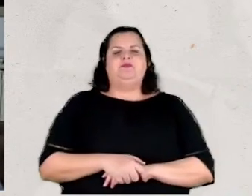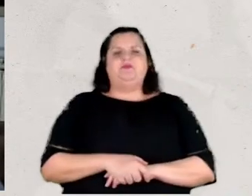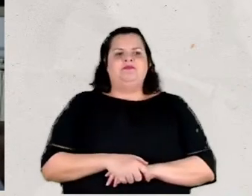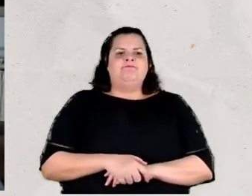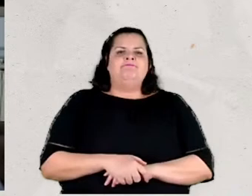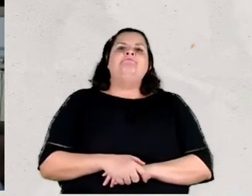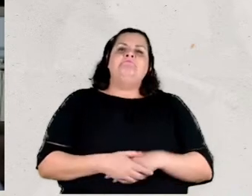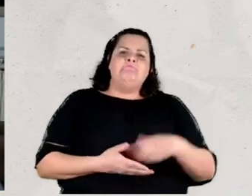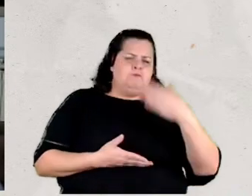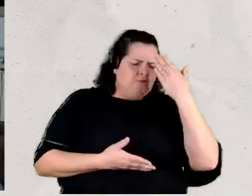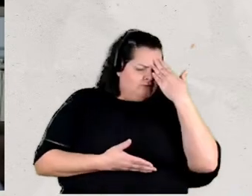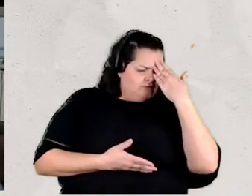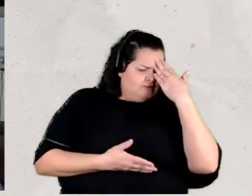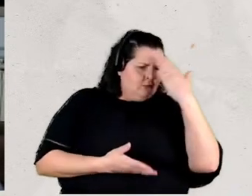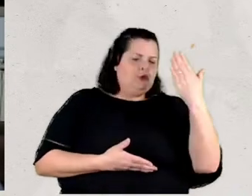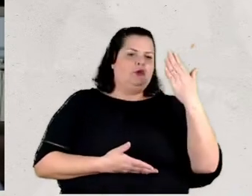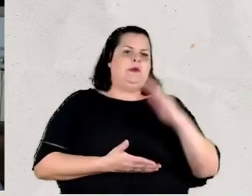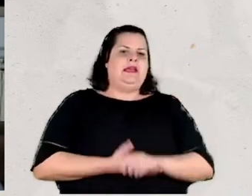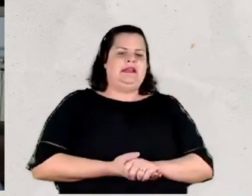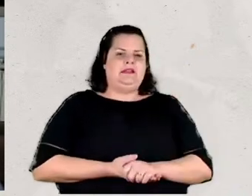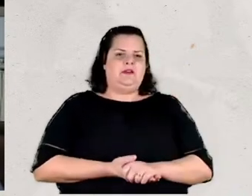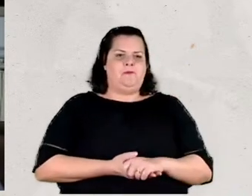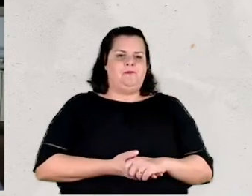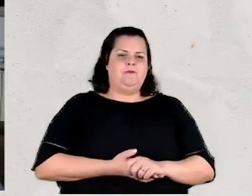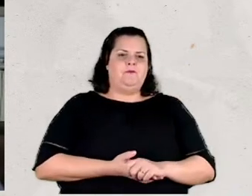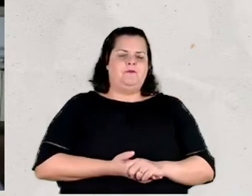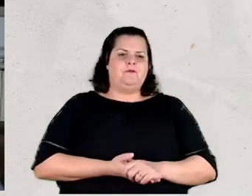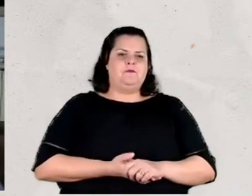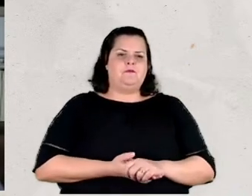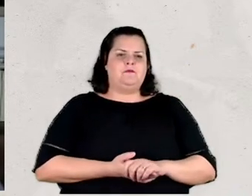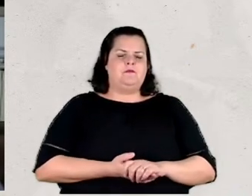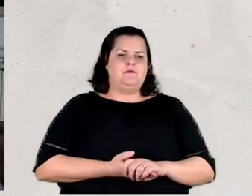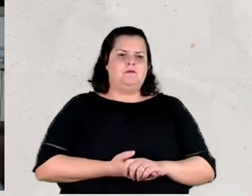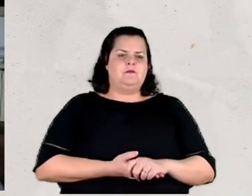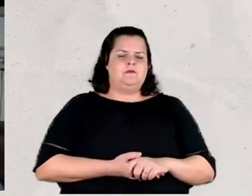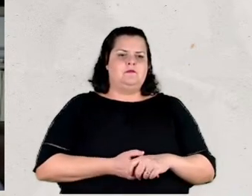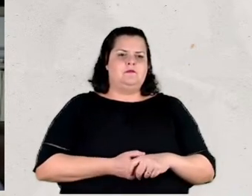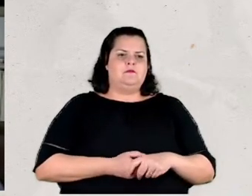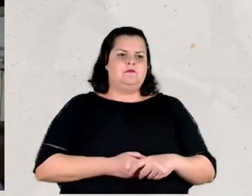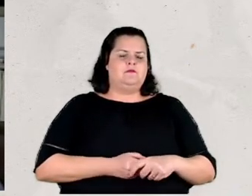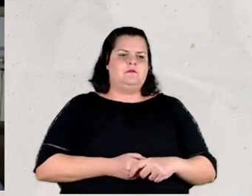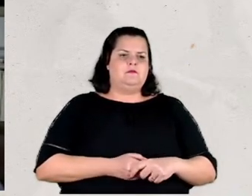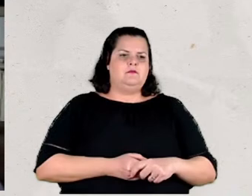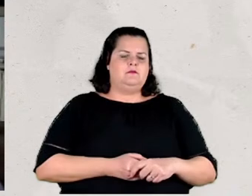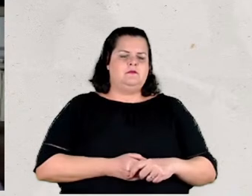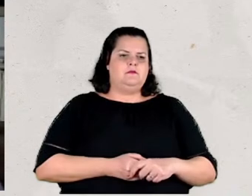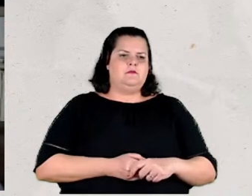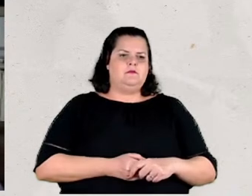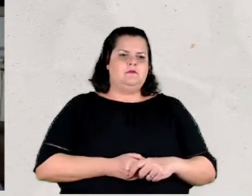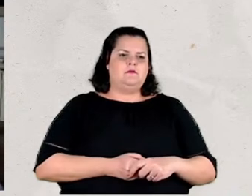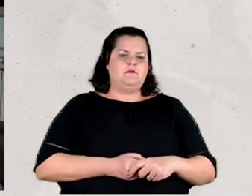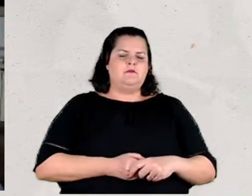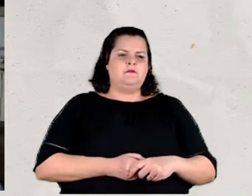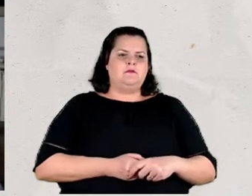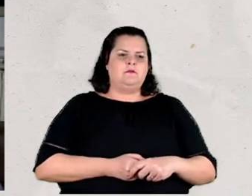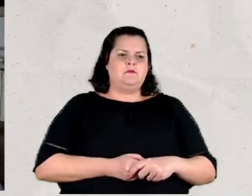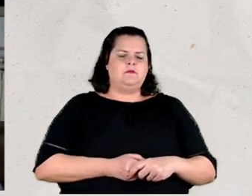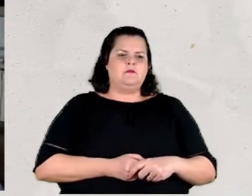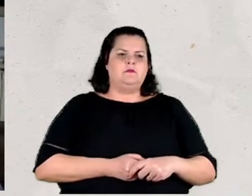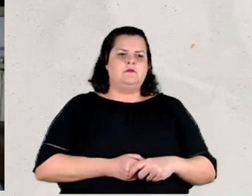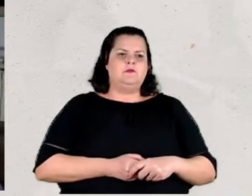de Isadora. Daniel, ask him in English, it's better. Ah, okay.